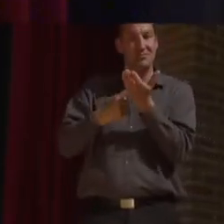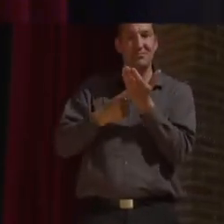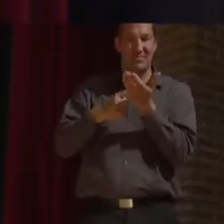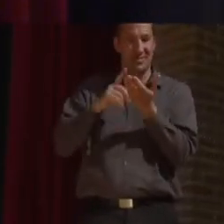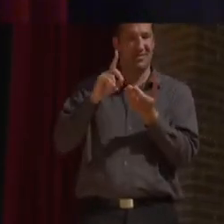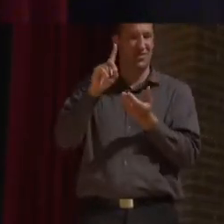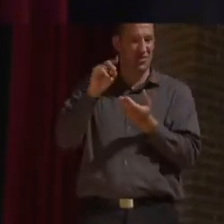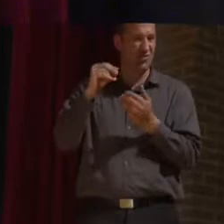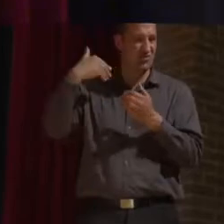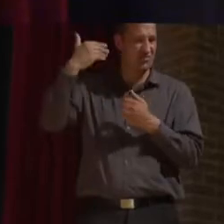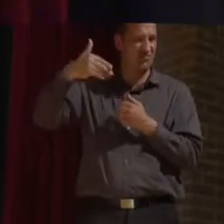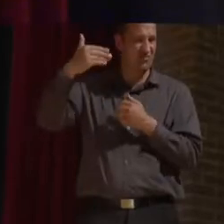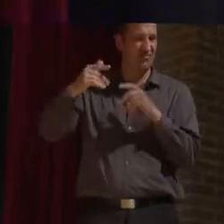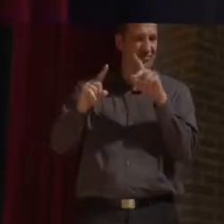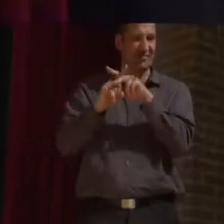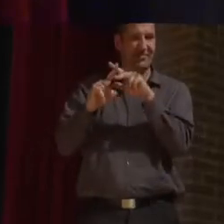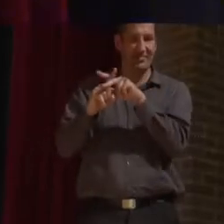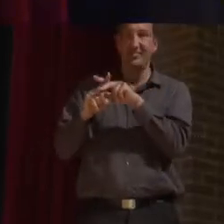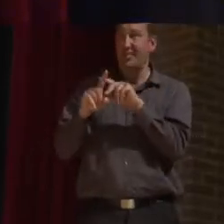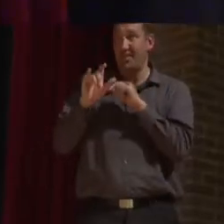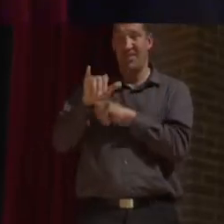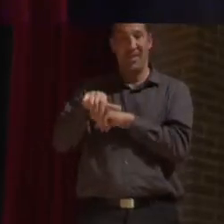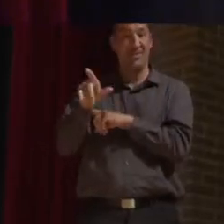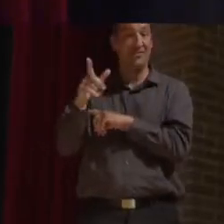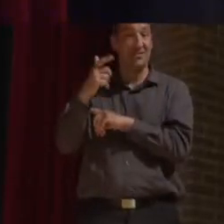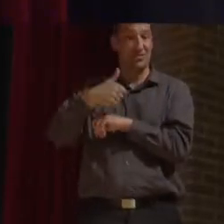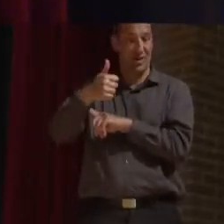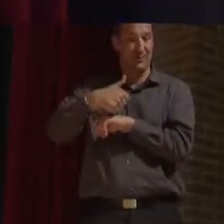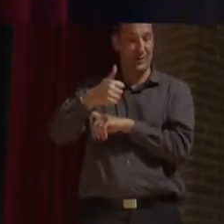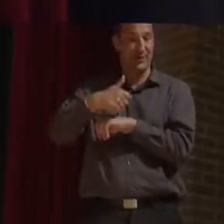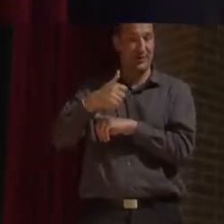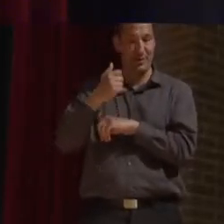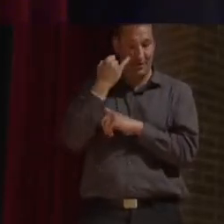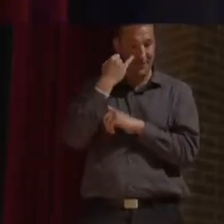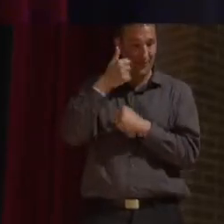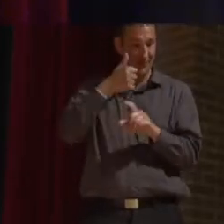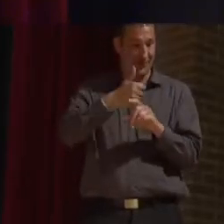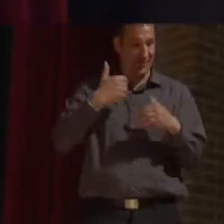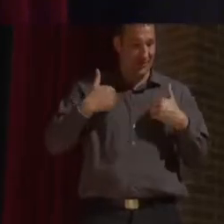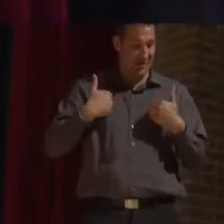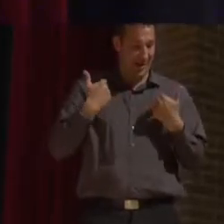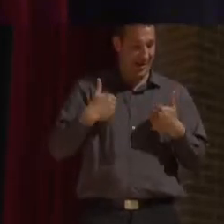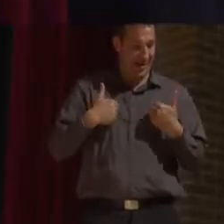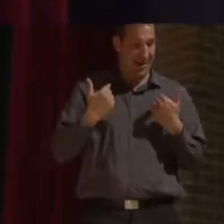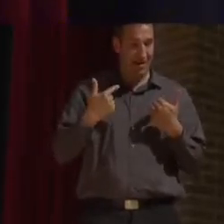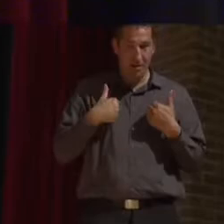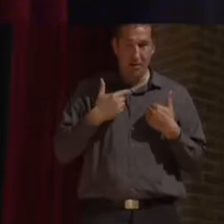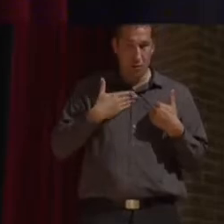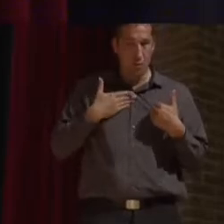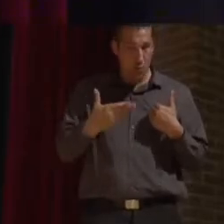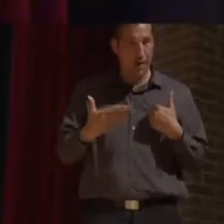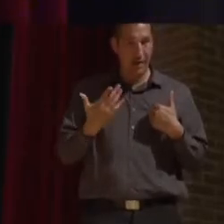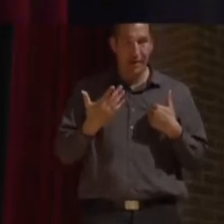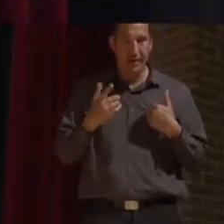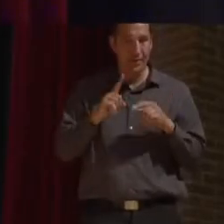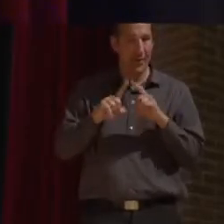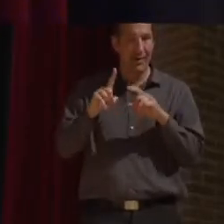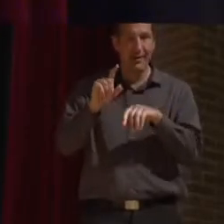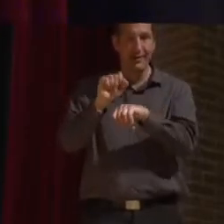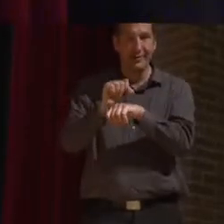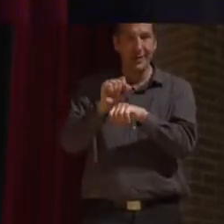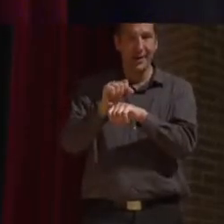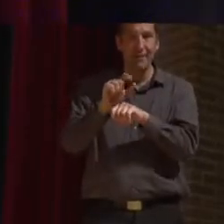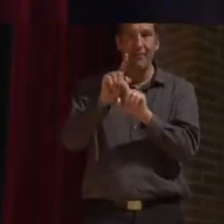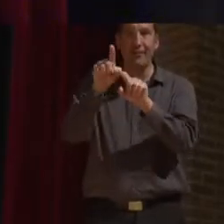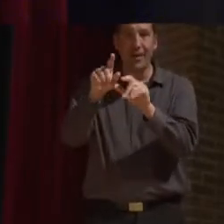to come up. You've got young adults who are willing to do a job, whether that's